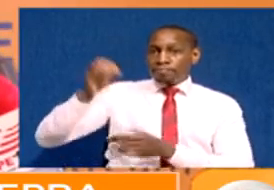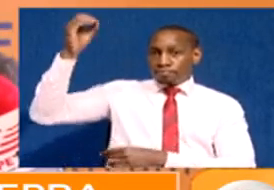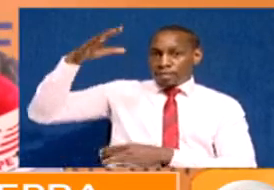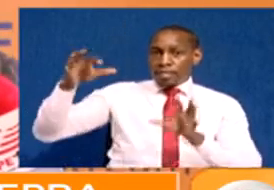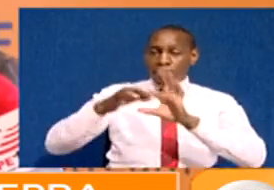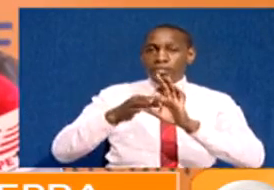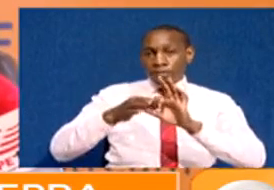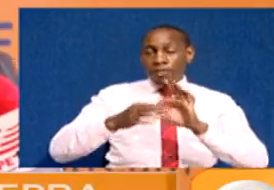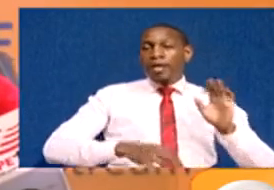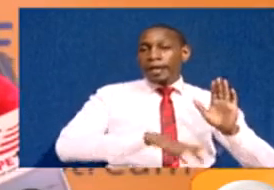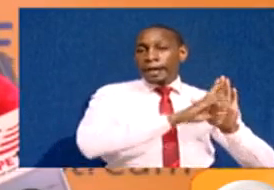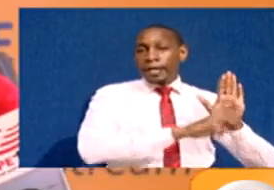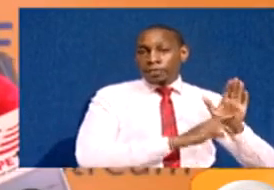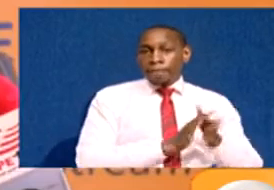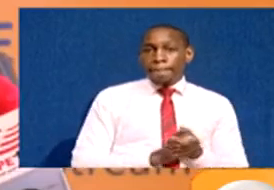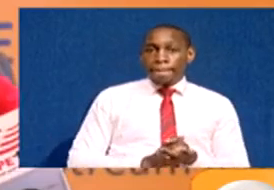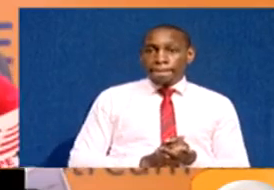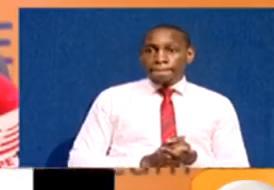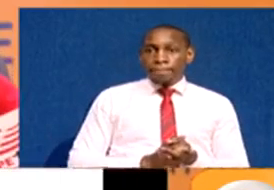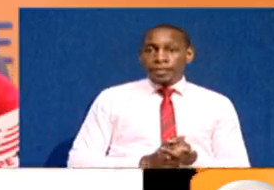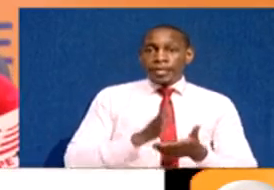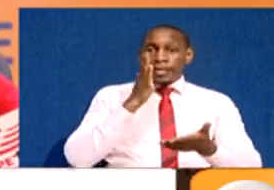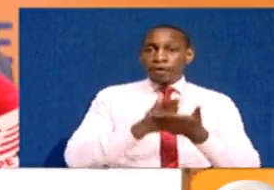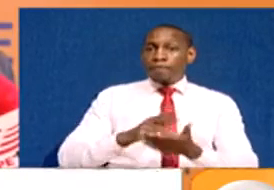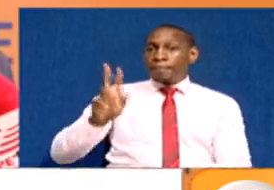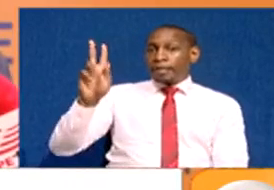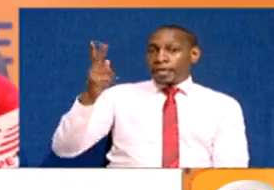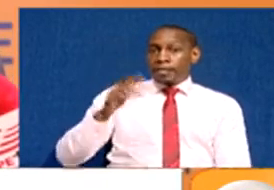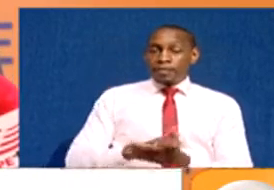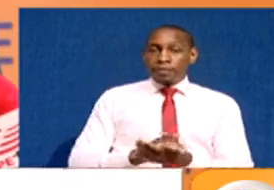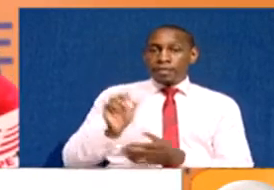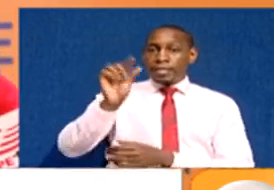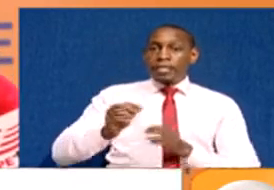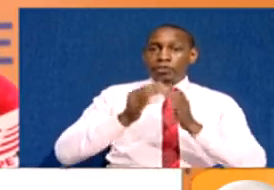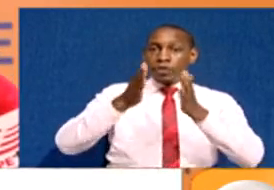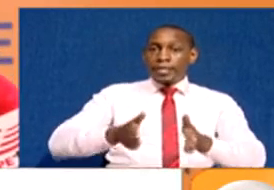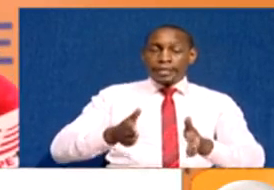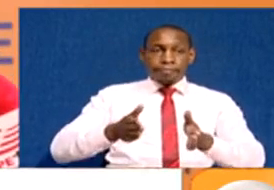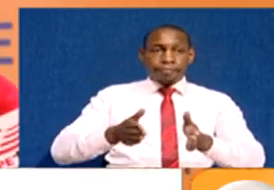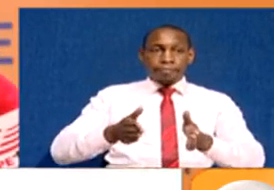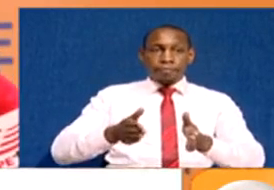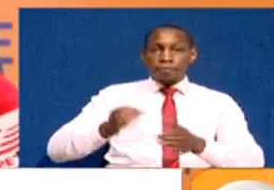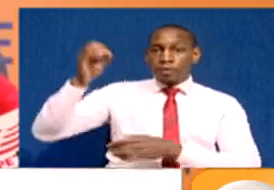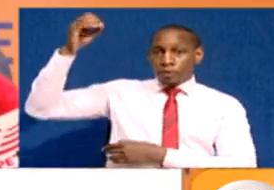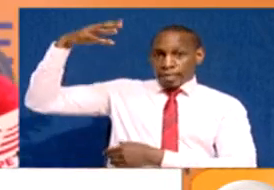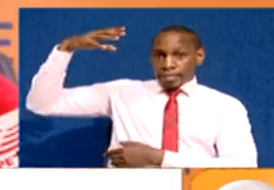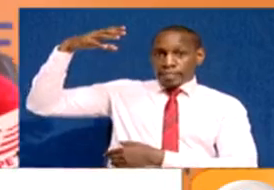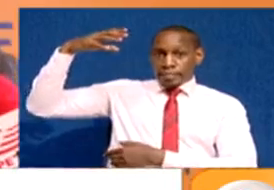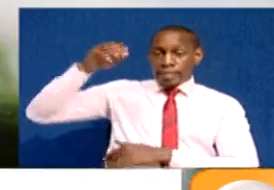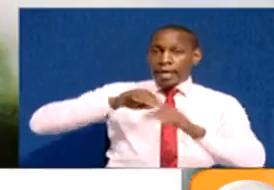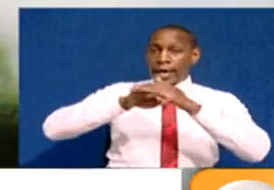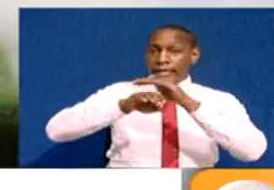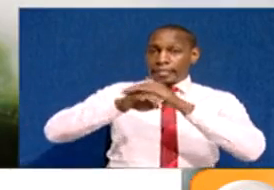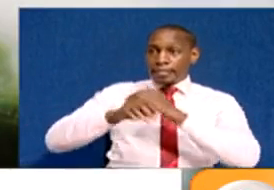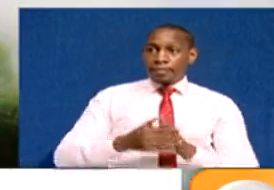connectivity threshold. This establishes Kenya as a regional leader in electricity